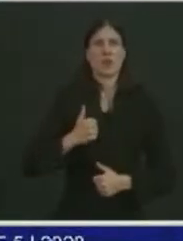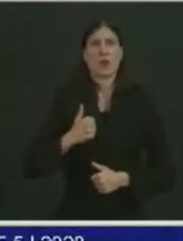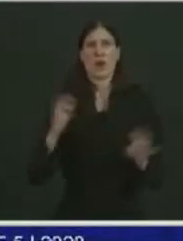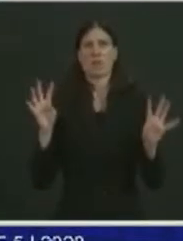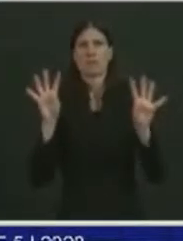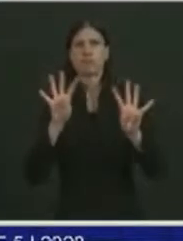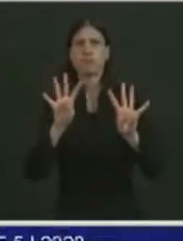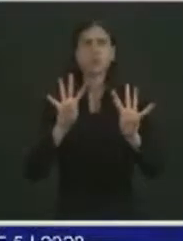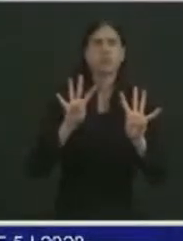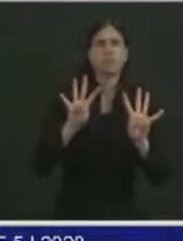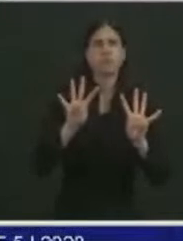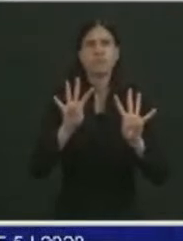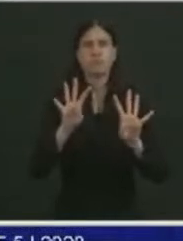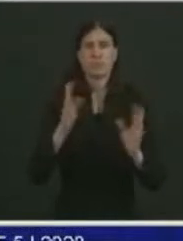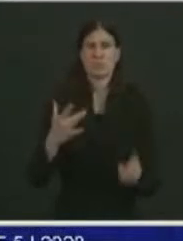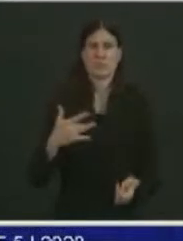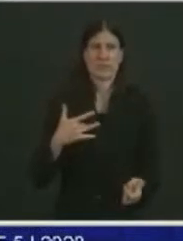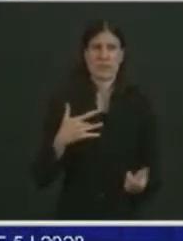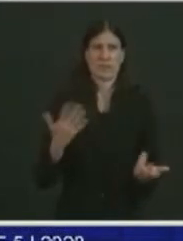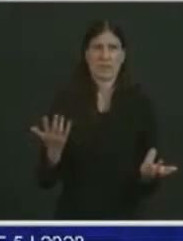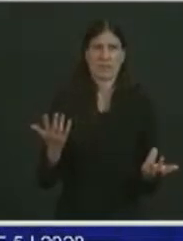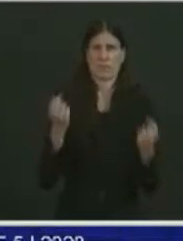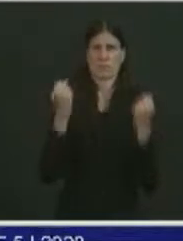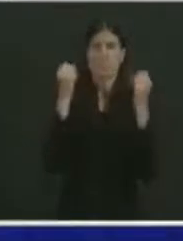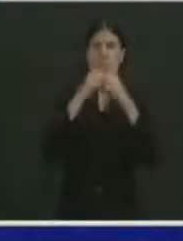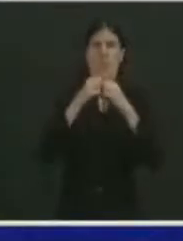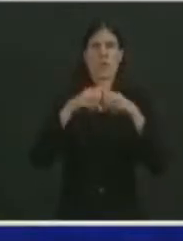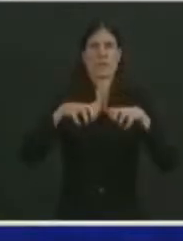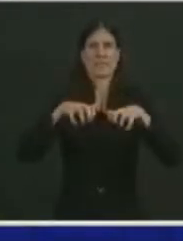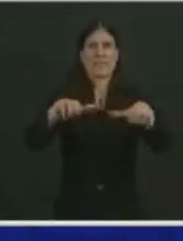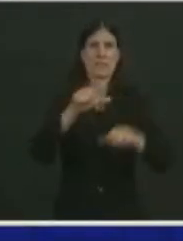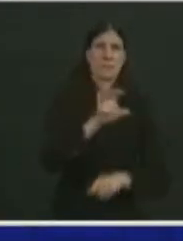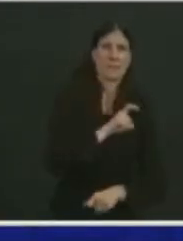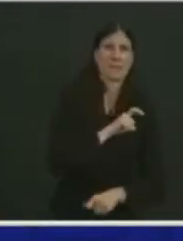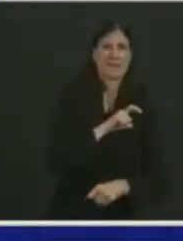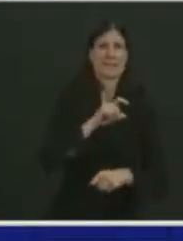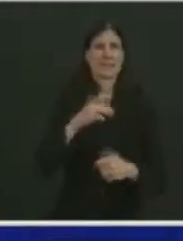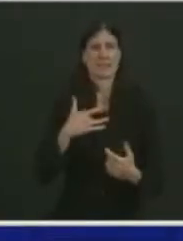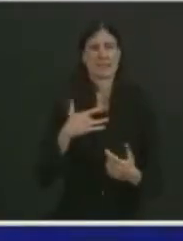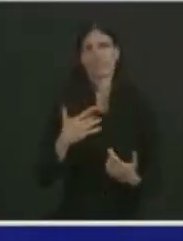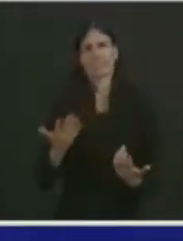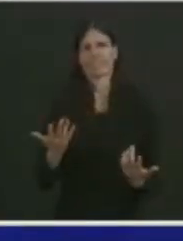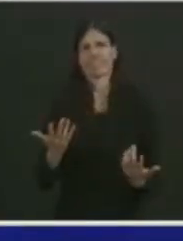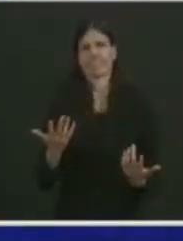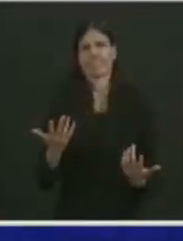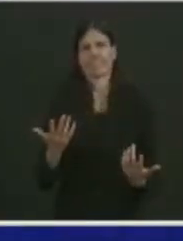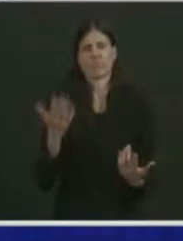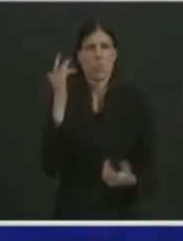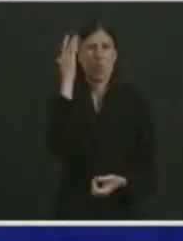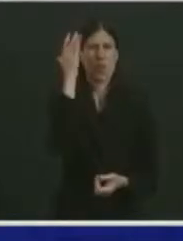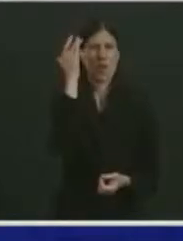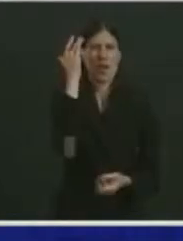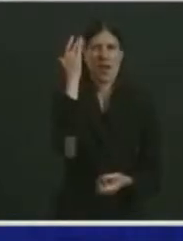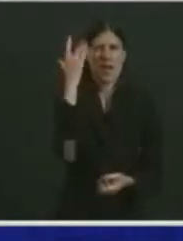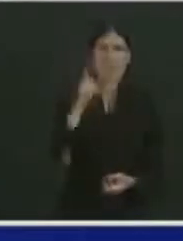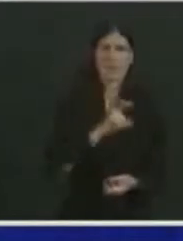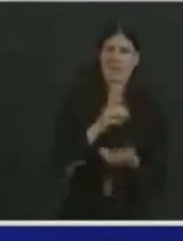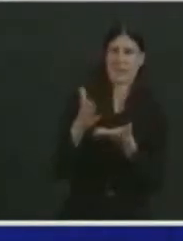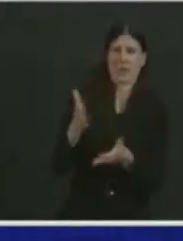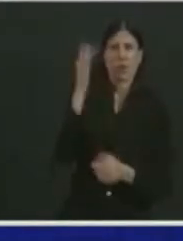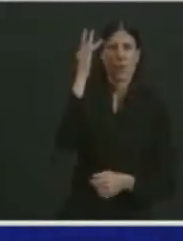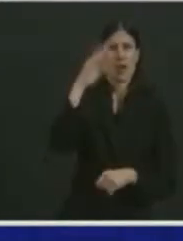policing of Black youth. So I'm not sure who you're reading that from, but I'm happy to address